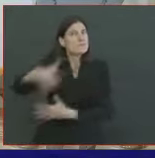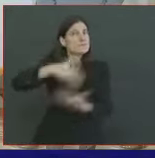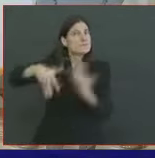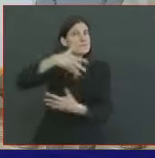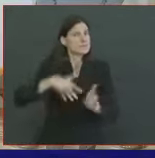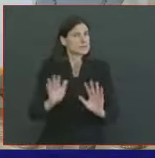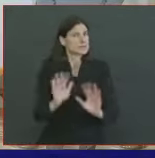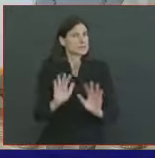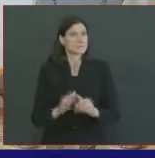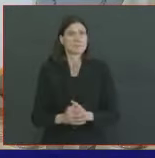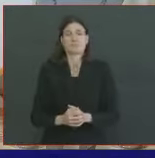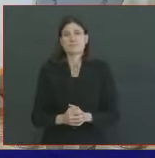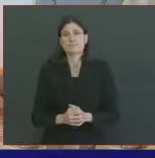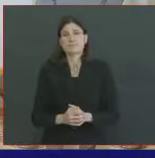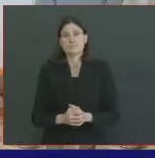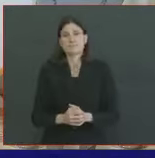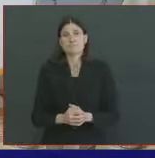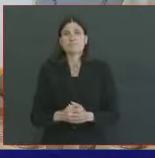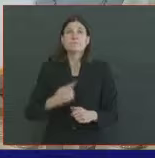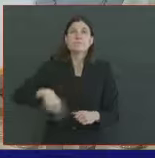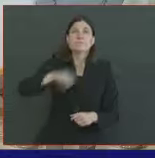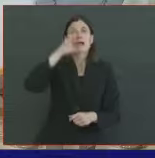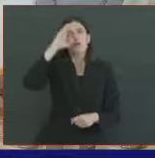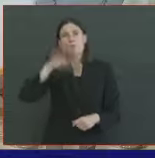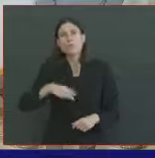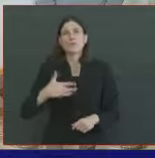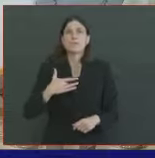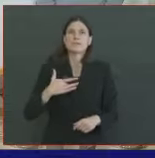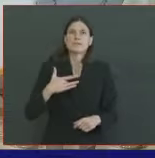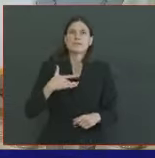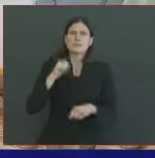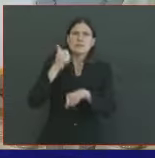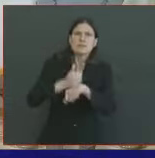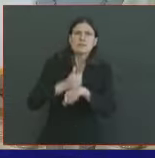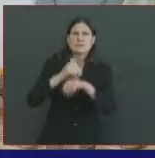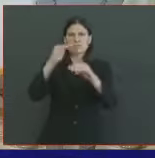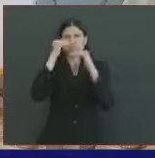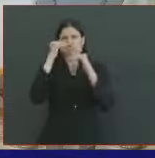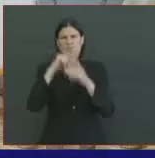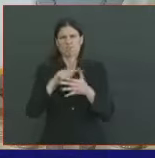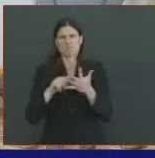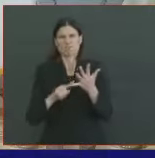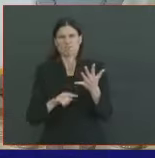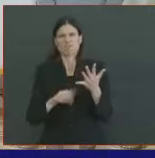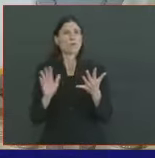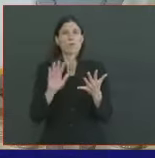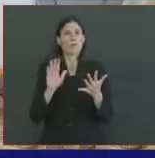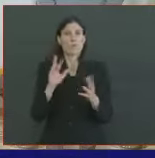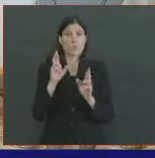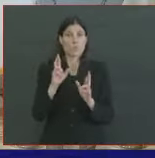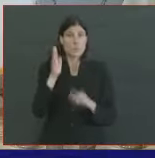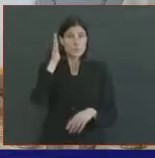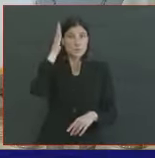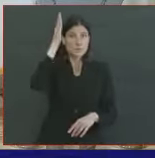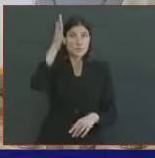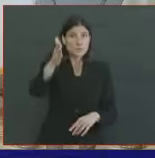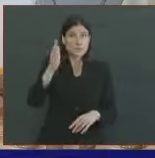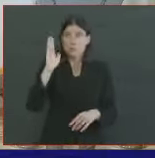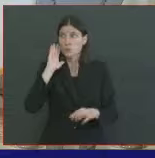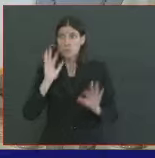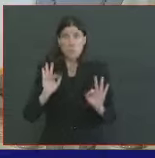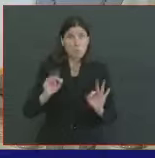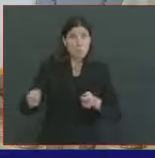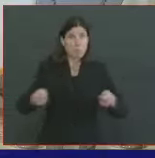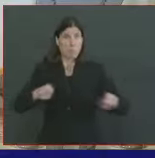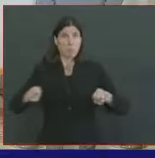of these restrictions as soon as is safely possible. But I have to say the only way we're going to do that is if everybody hangs